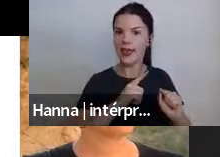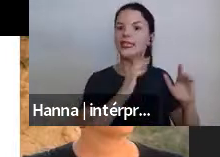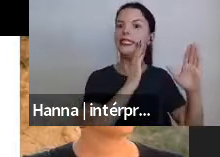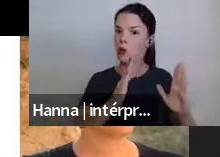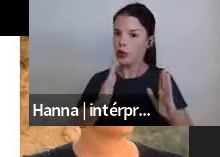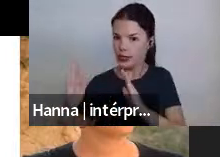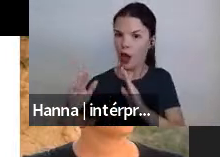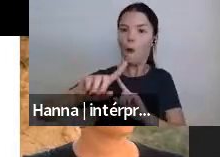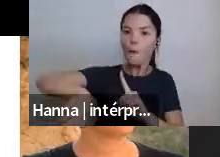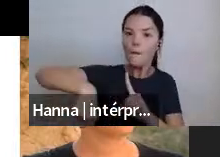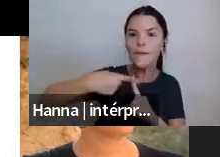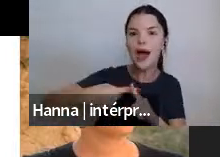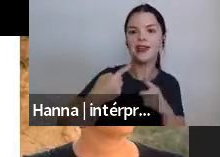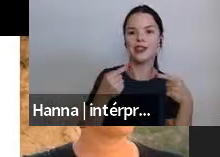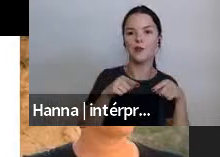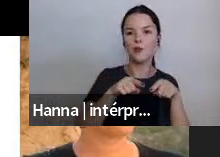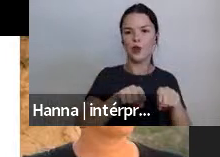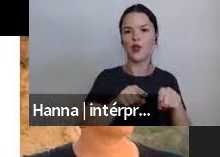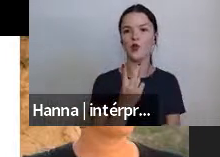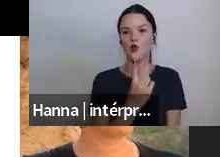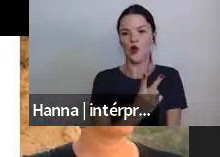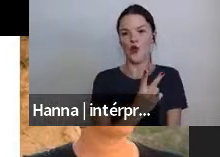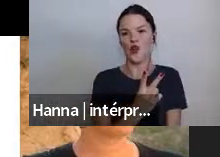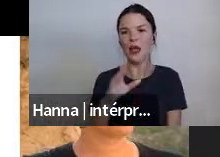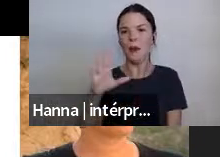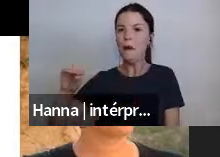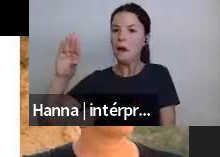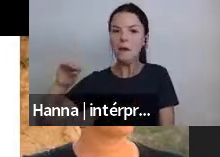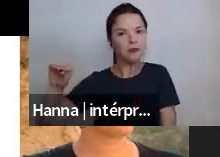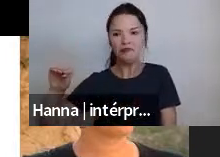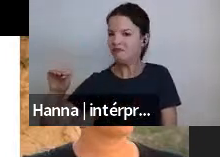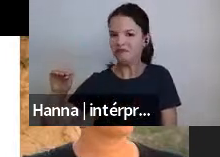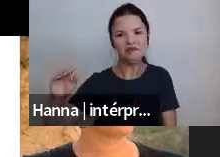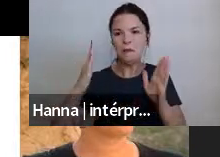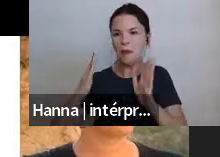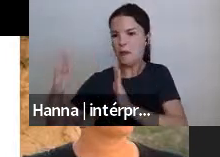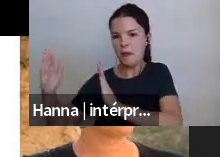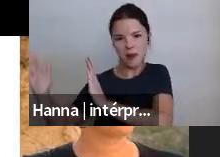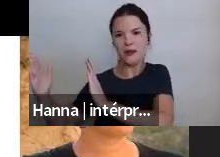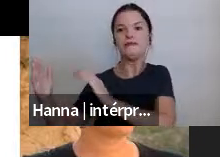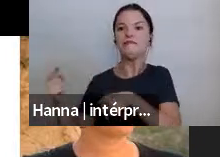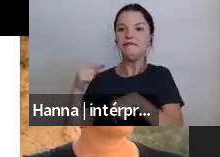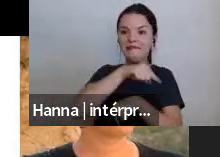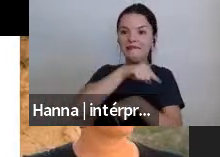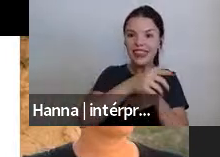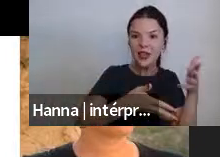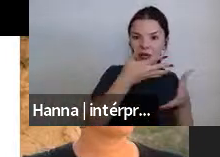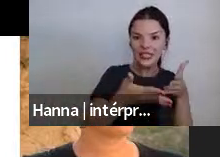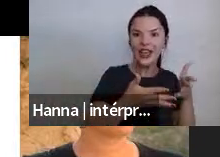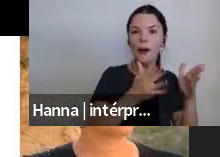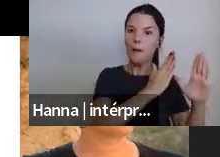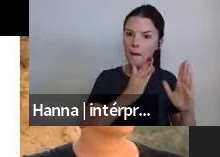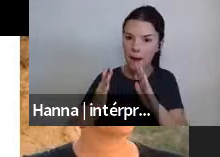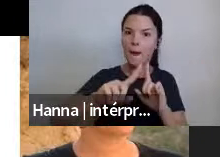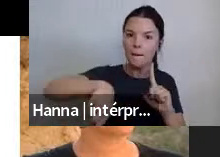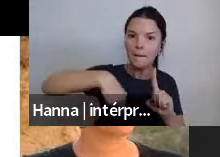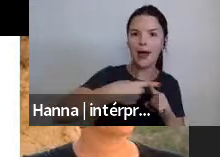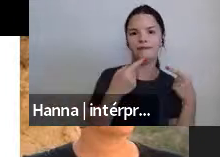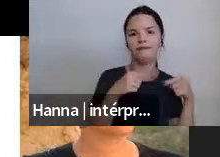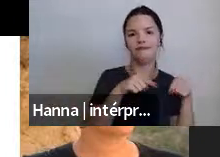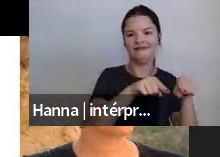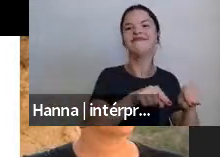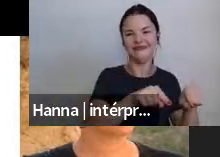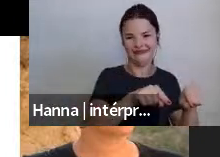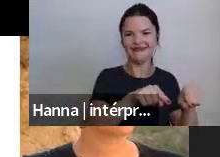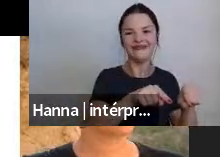right? So we have not only sequential compounds as those found in spoken